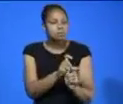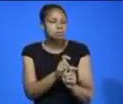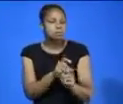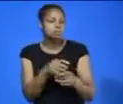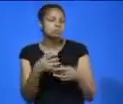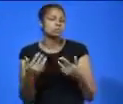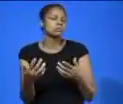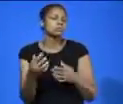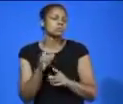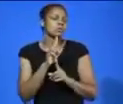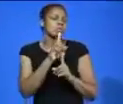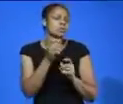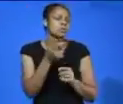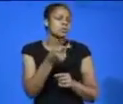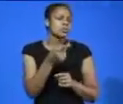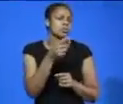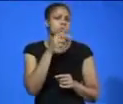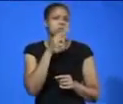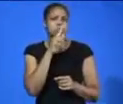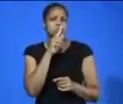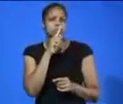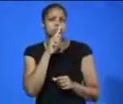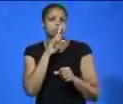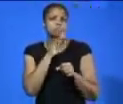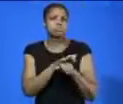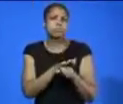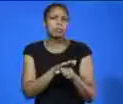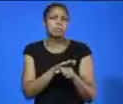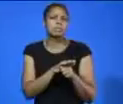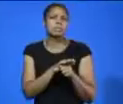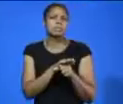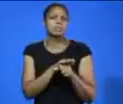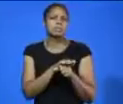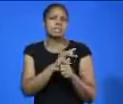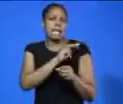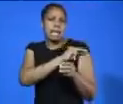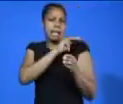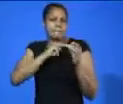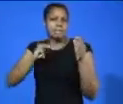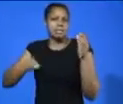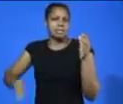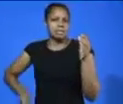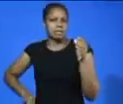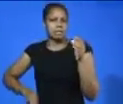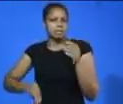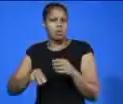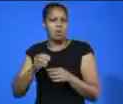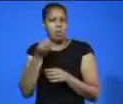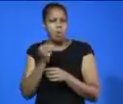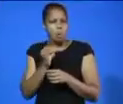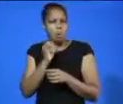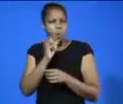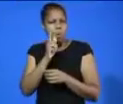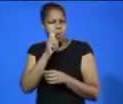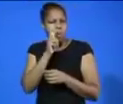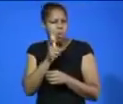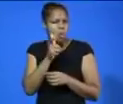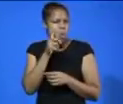the promised Messiah, or should we look for another?